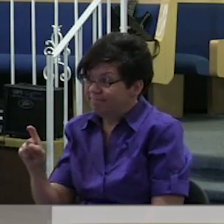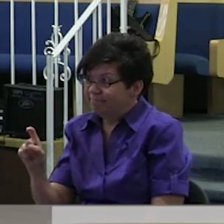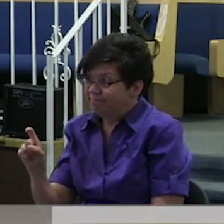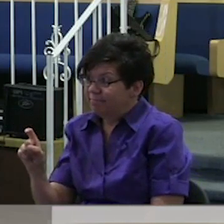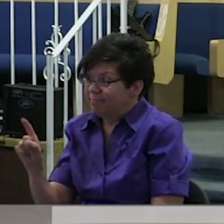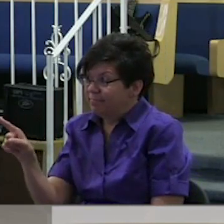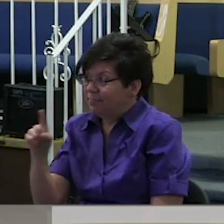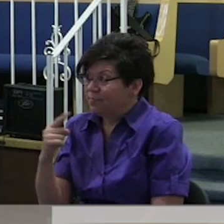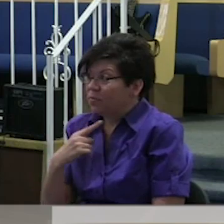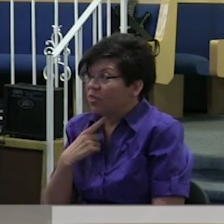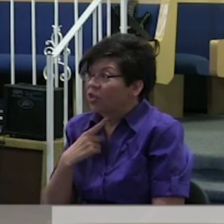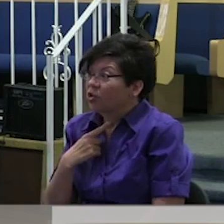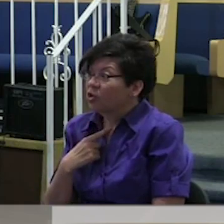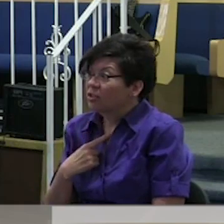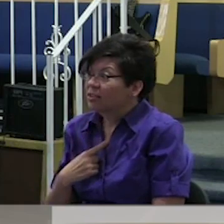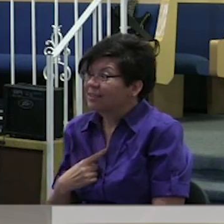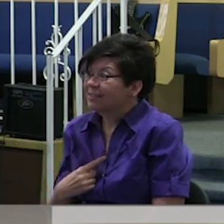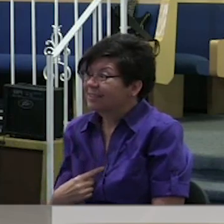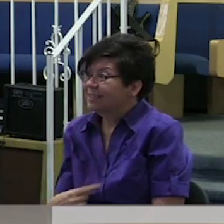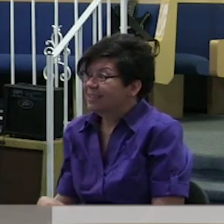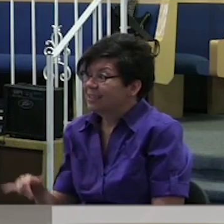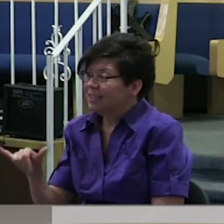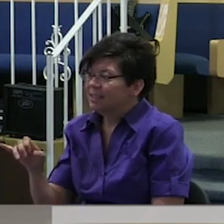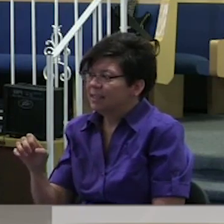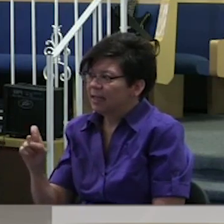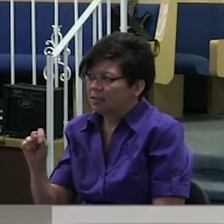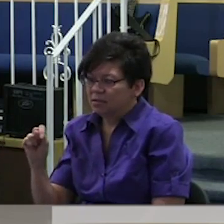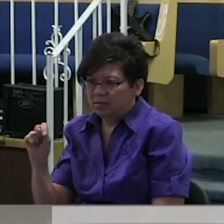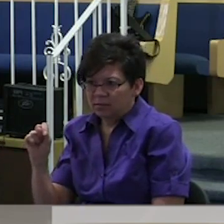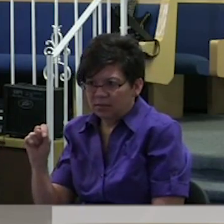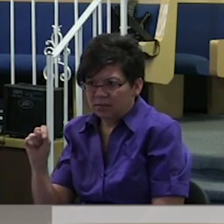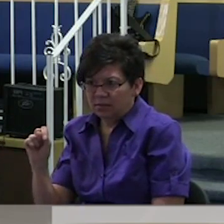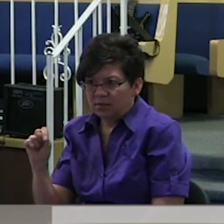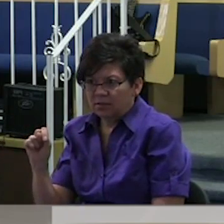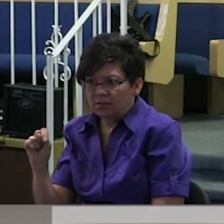Are you thirsty yet?